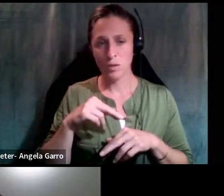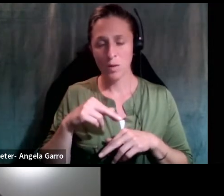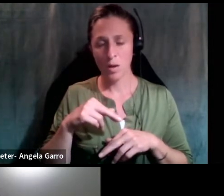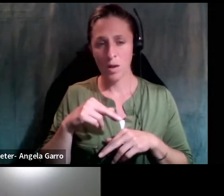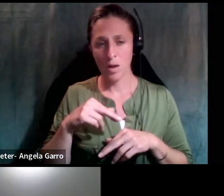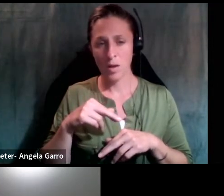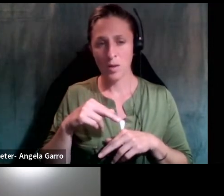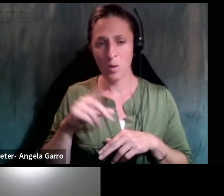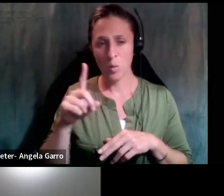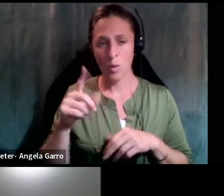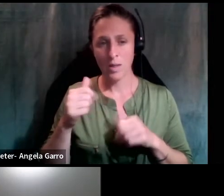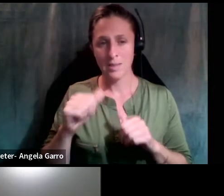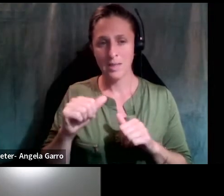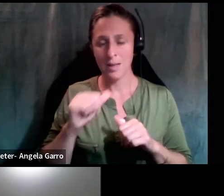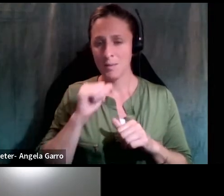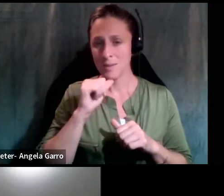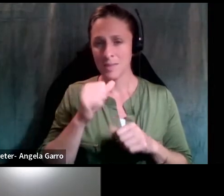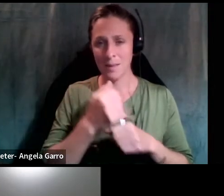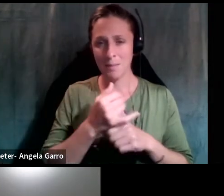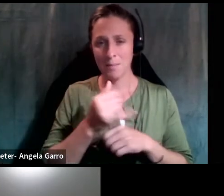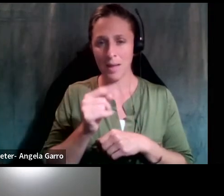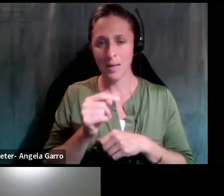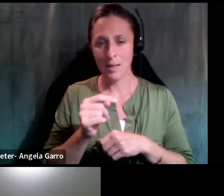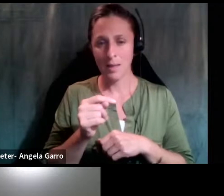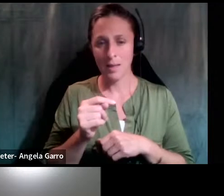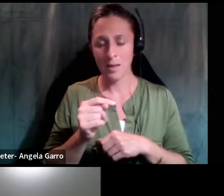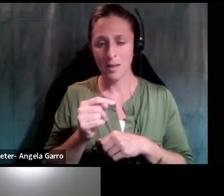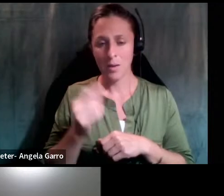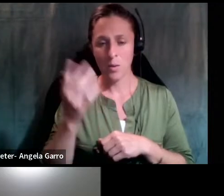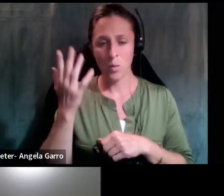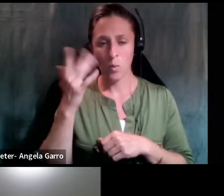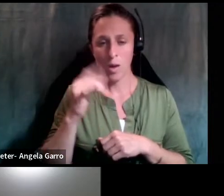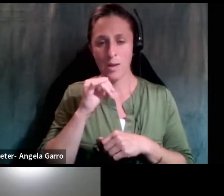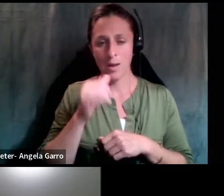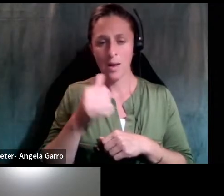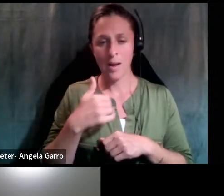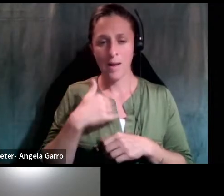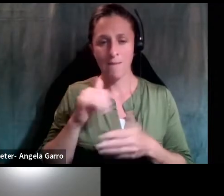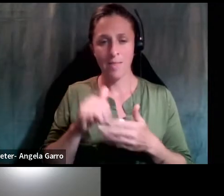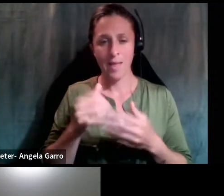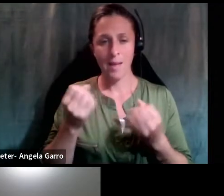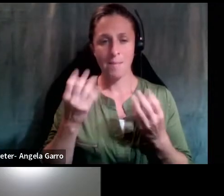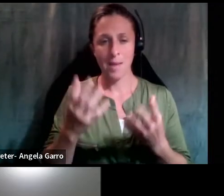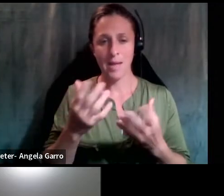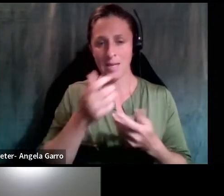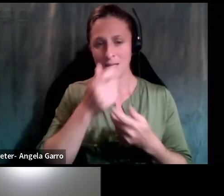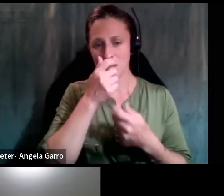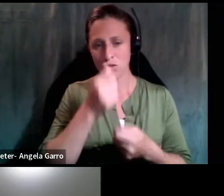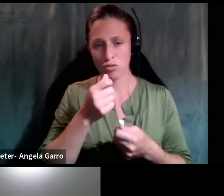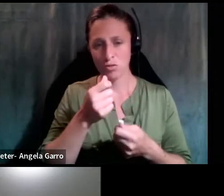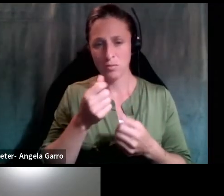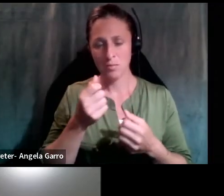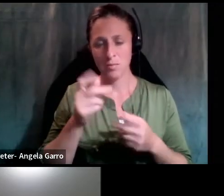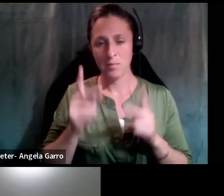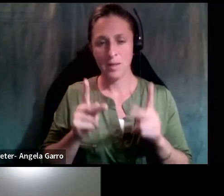that attempted and didn't make it? How come there weren't that many people interested in the project?